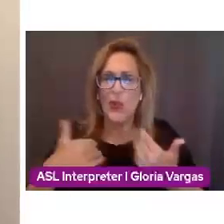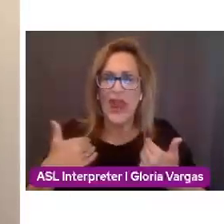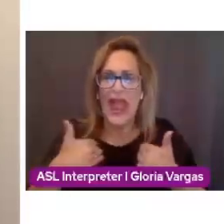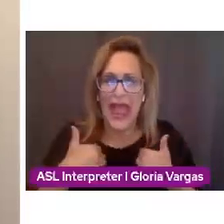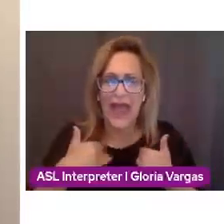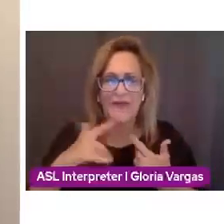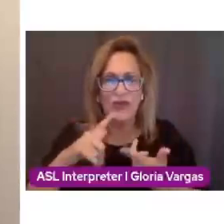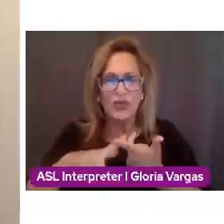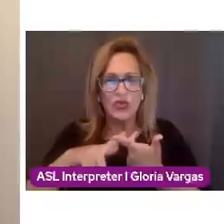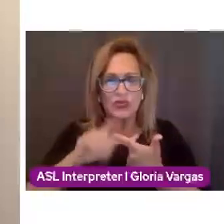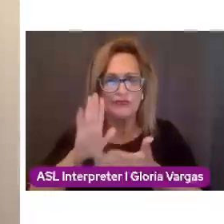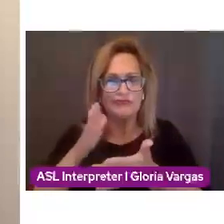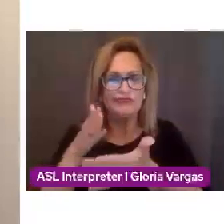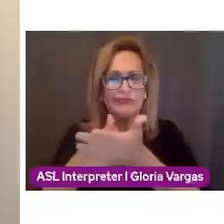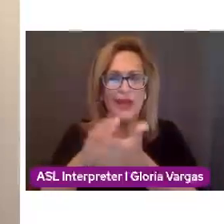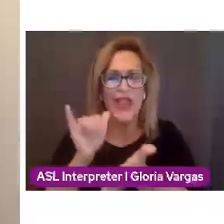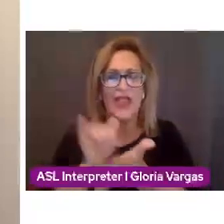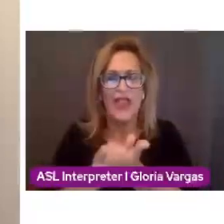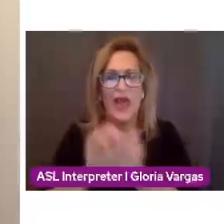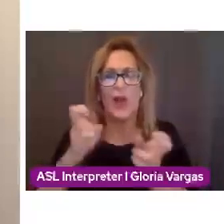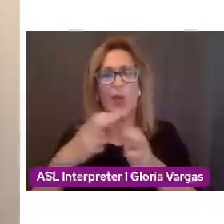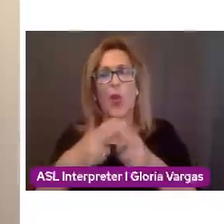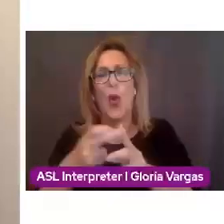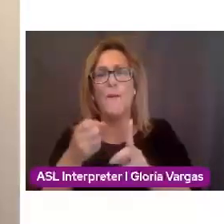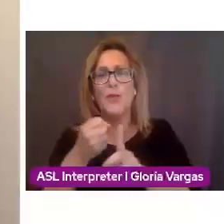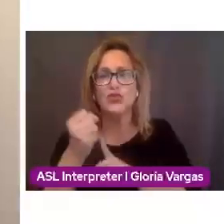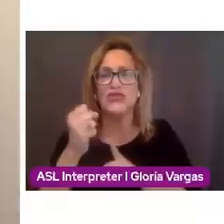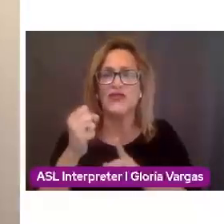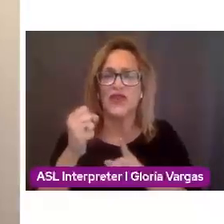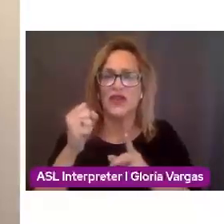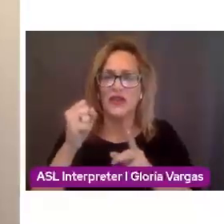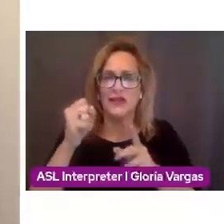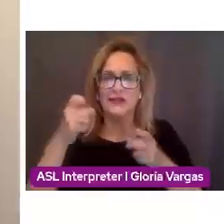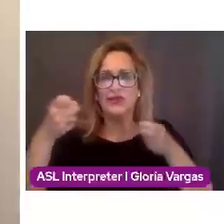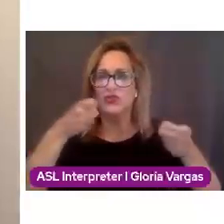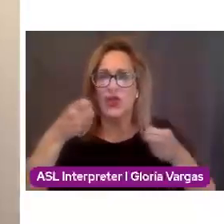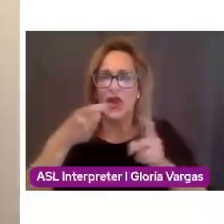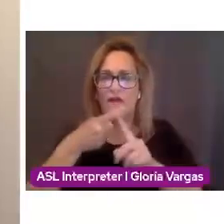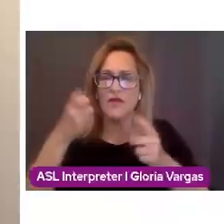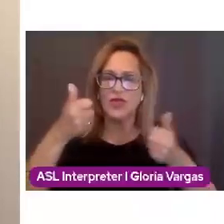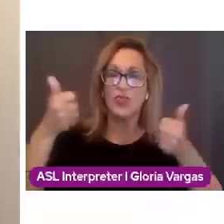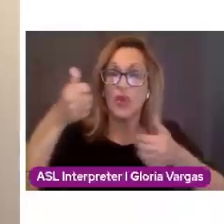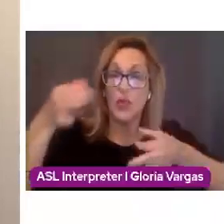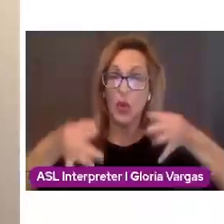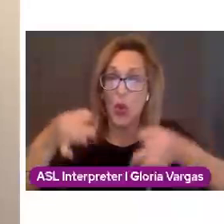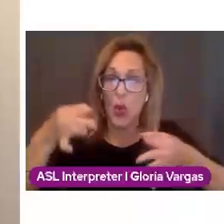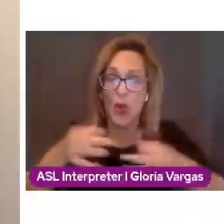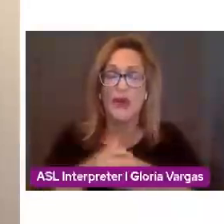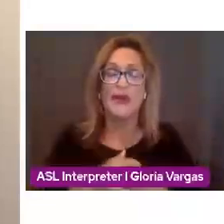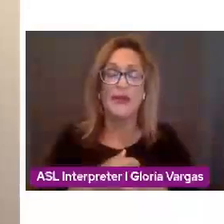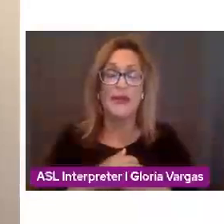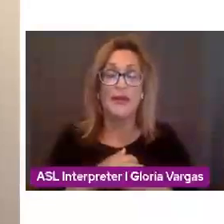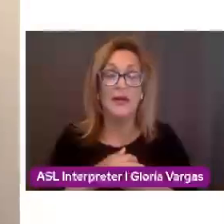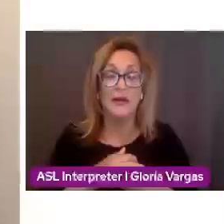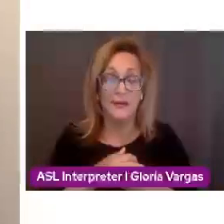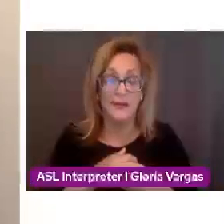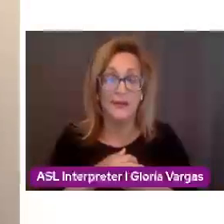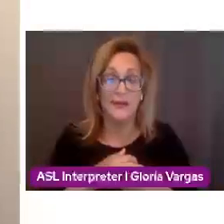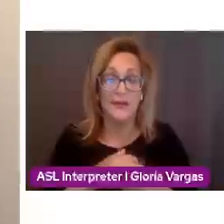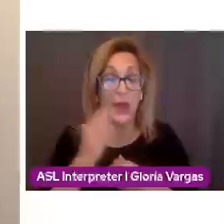of authority by the Supreme Court of the United States. I mean, there are so many places to go here because of the depth